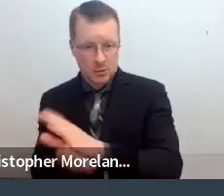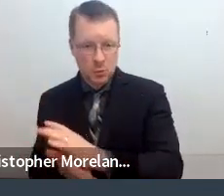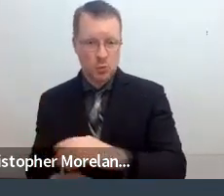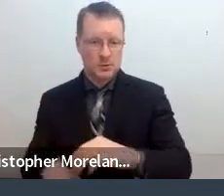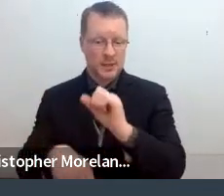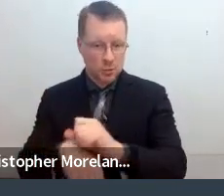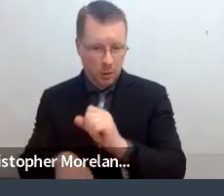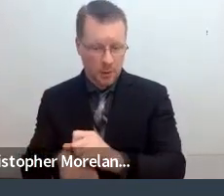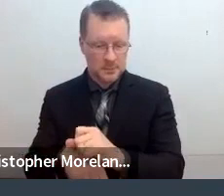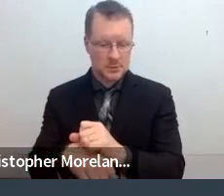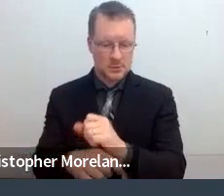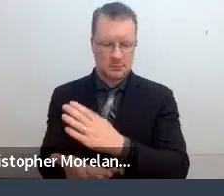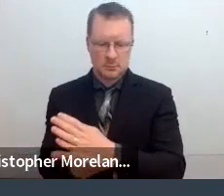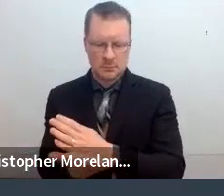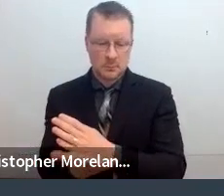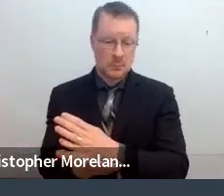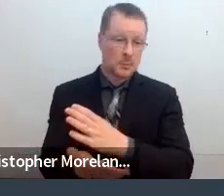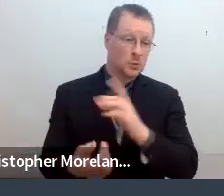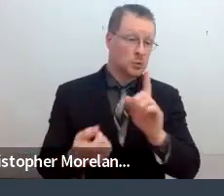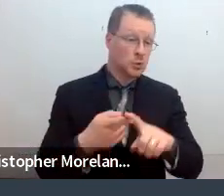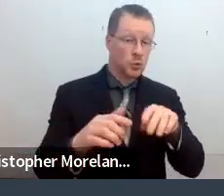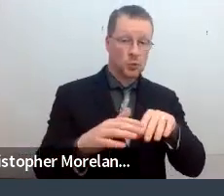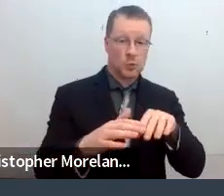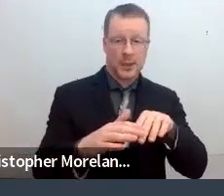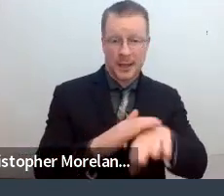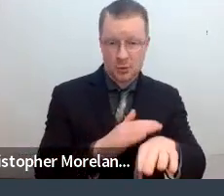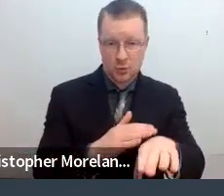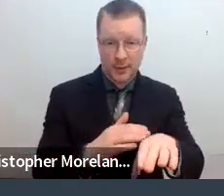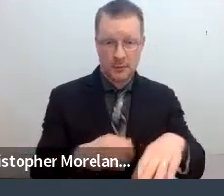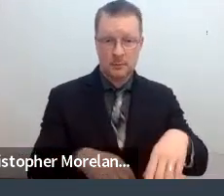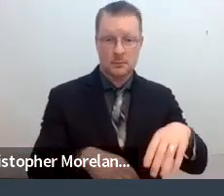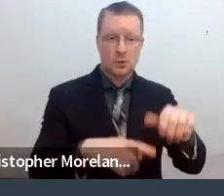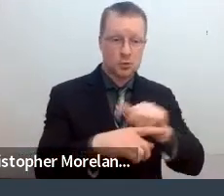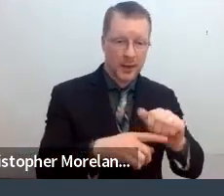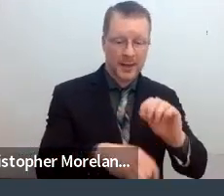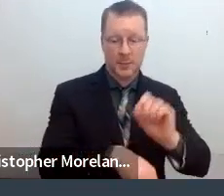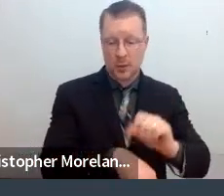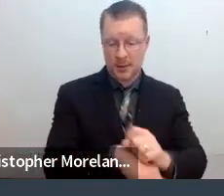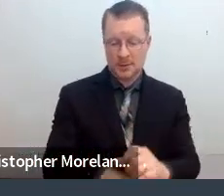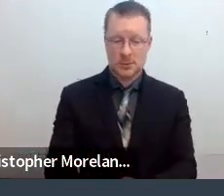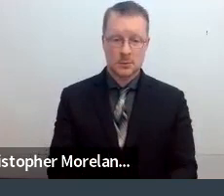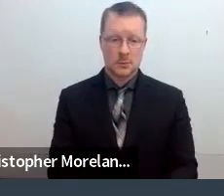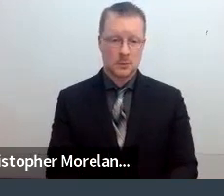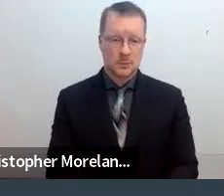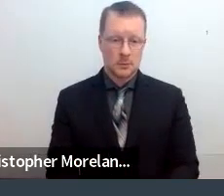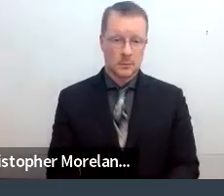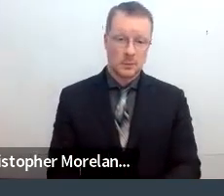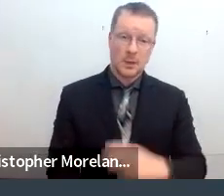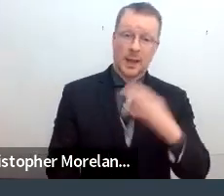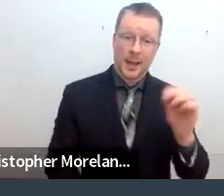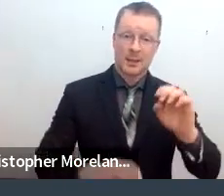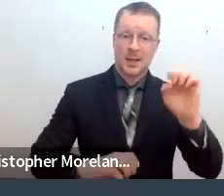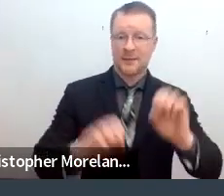from those that are applying to medical profession schools, to those that are in training,